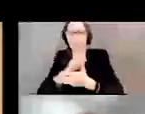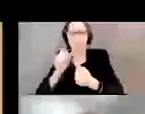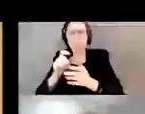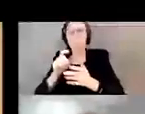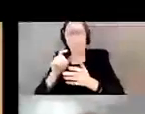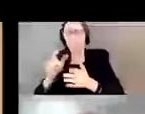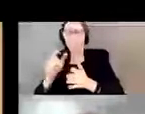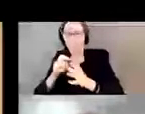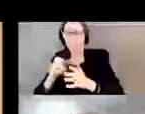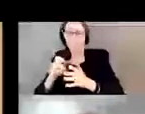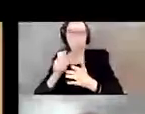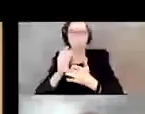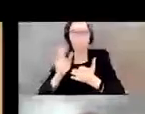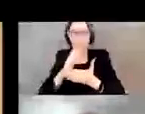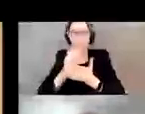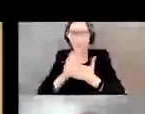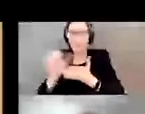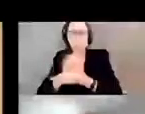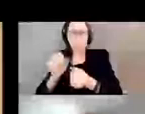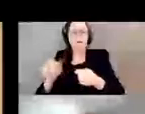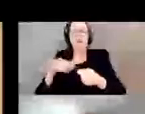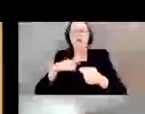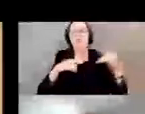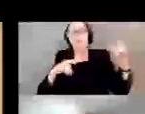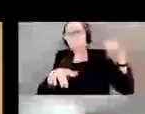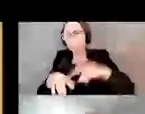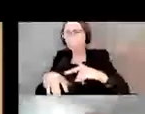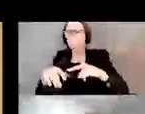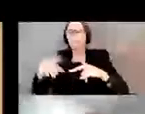being destroyed over Pennsylvania, the result of being